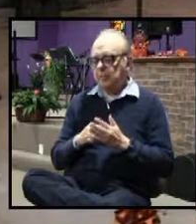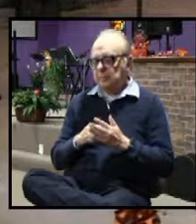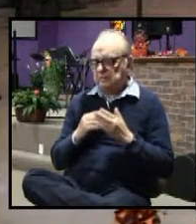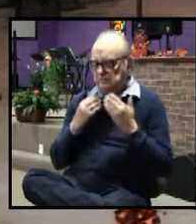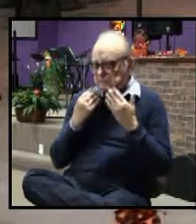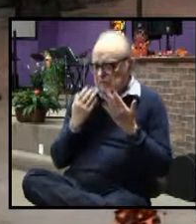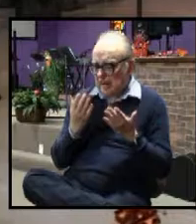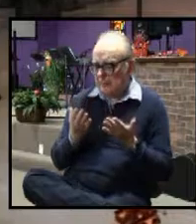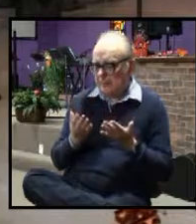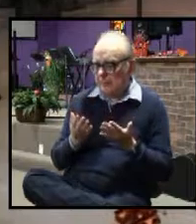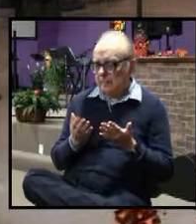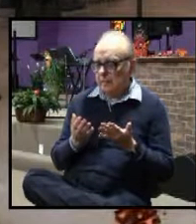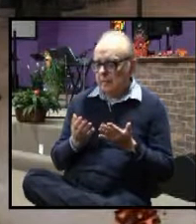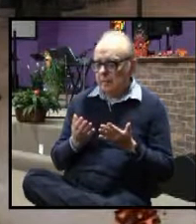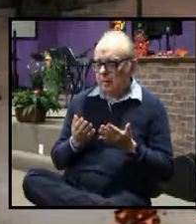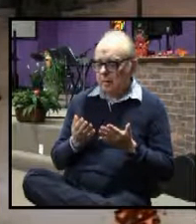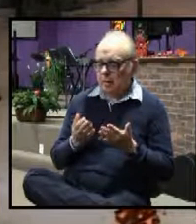begin to be ashamed of,